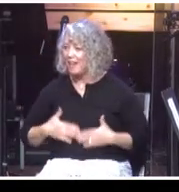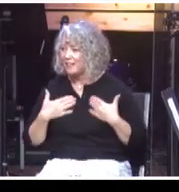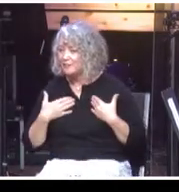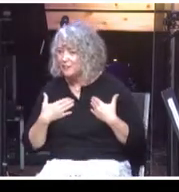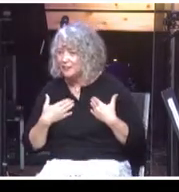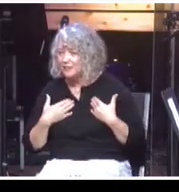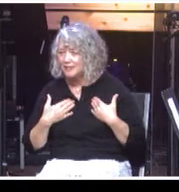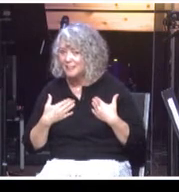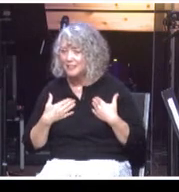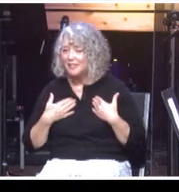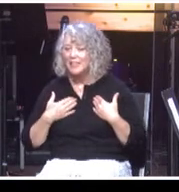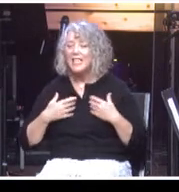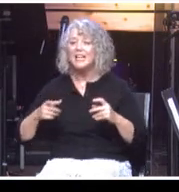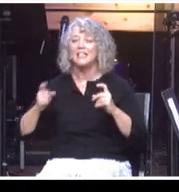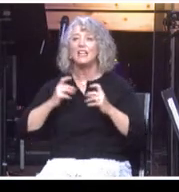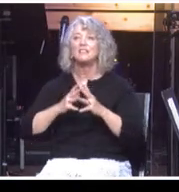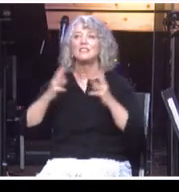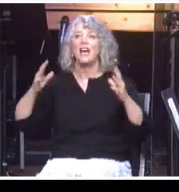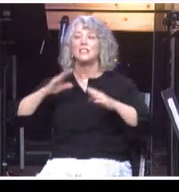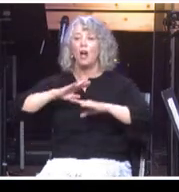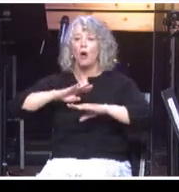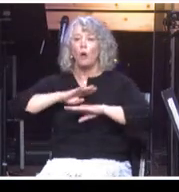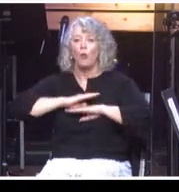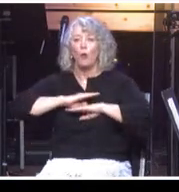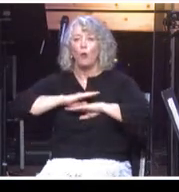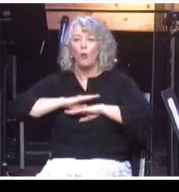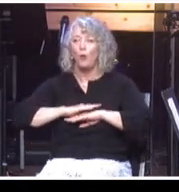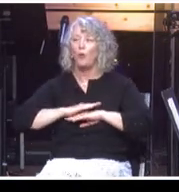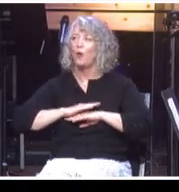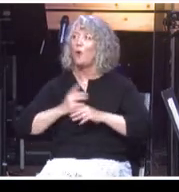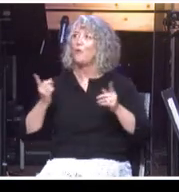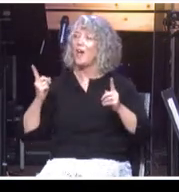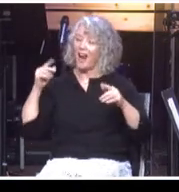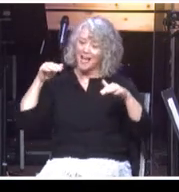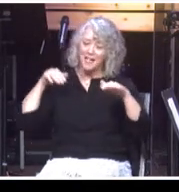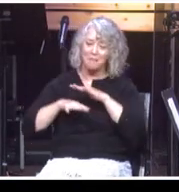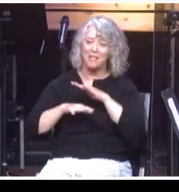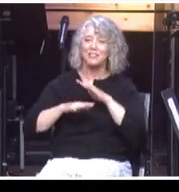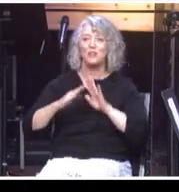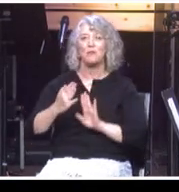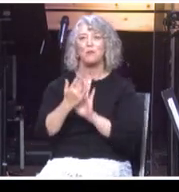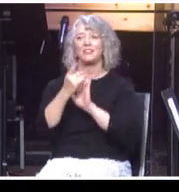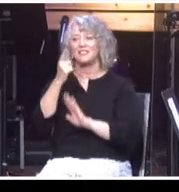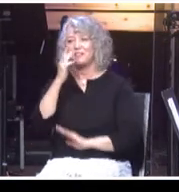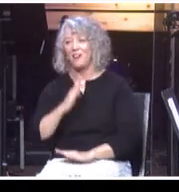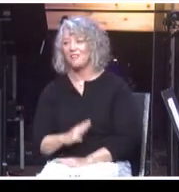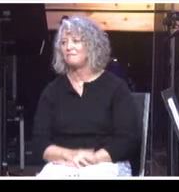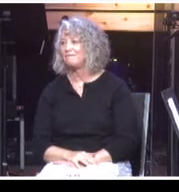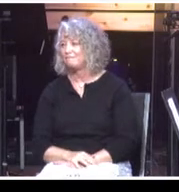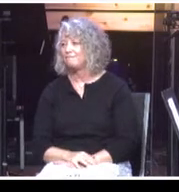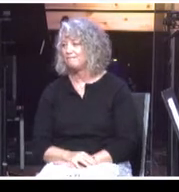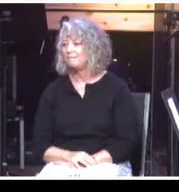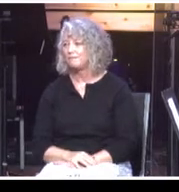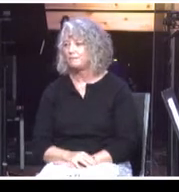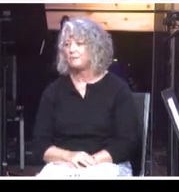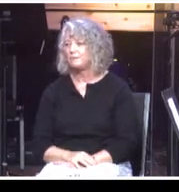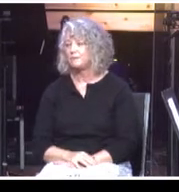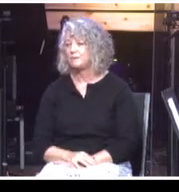There is satisfying abundance in God's house, that is, in God's presence in our lives.